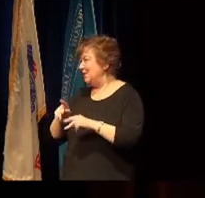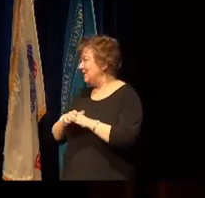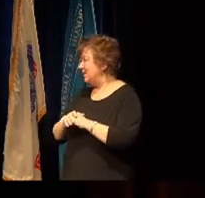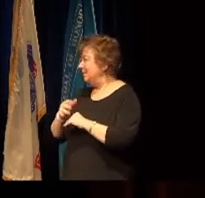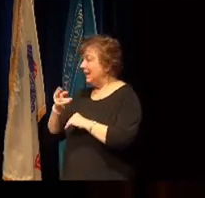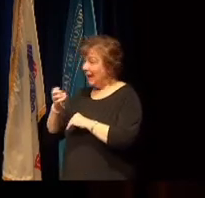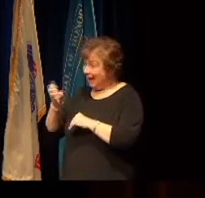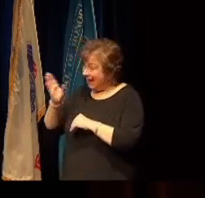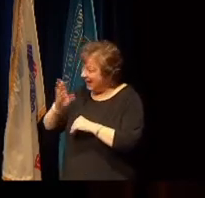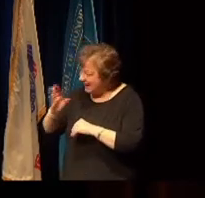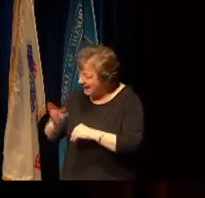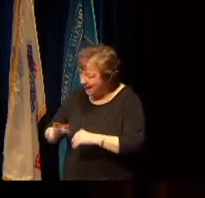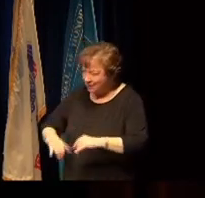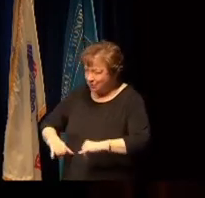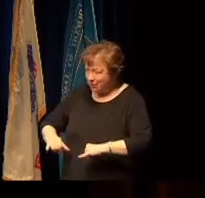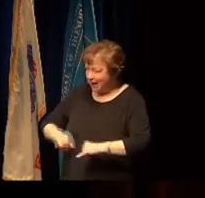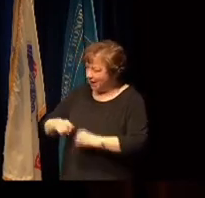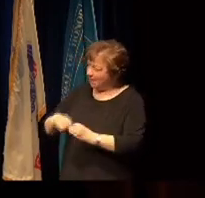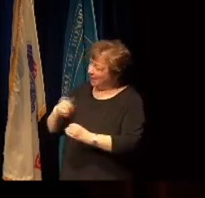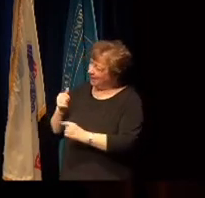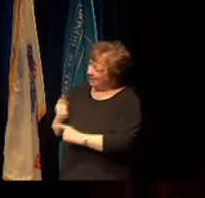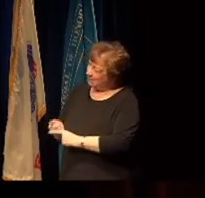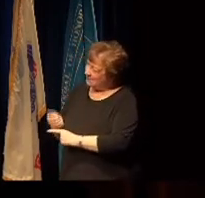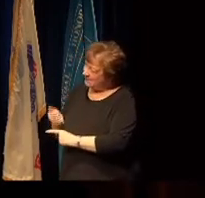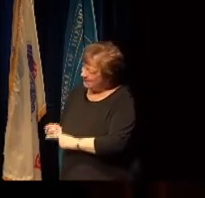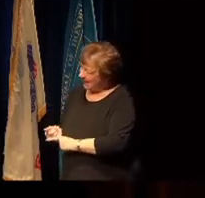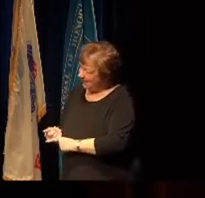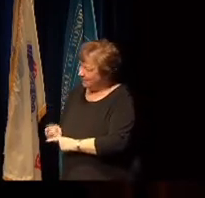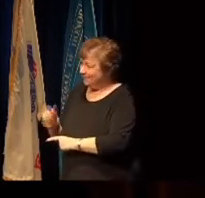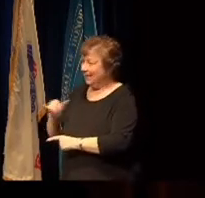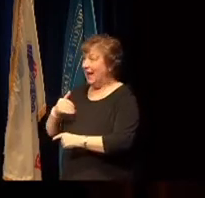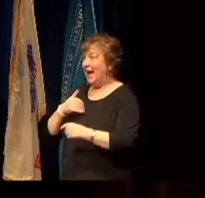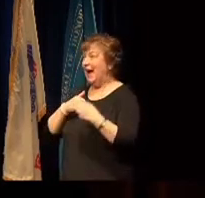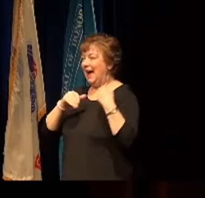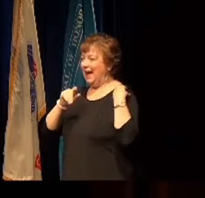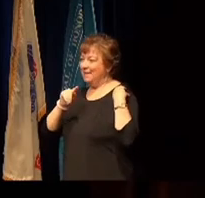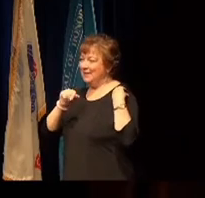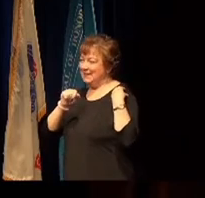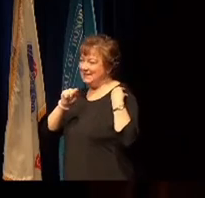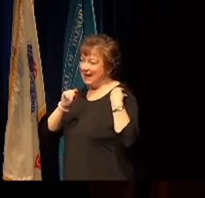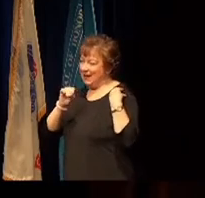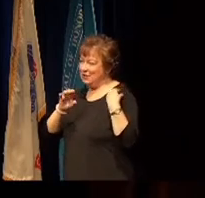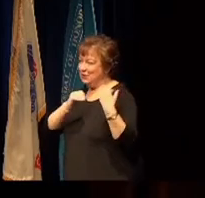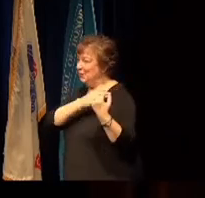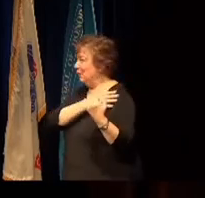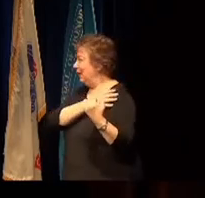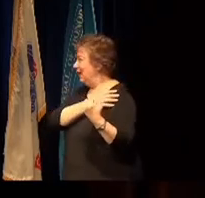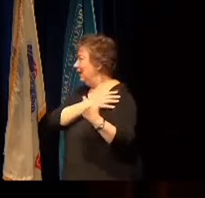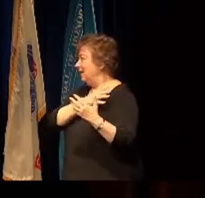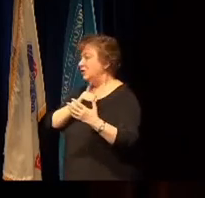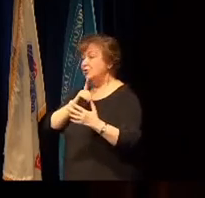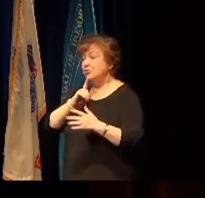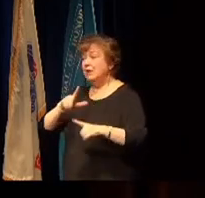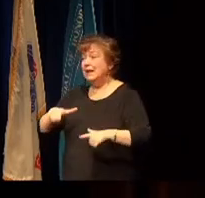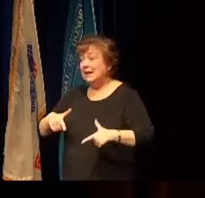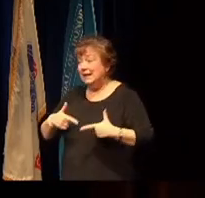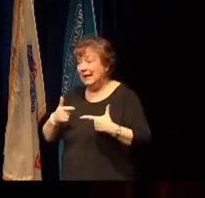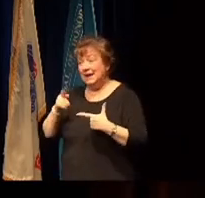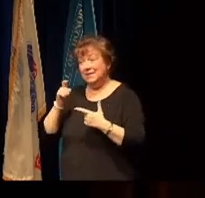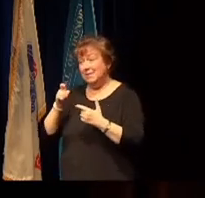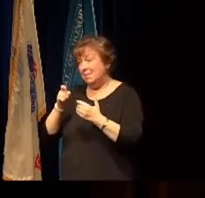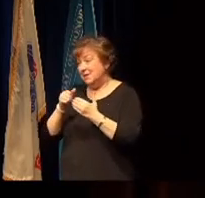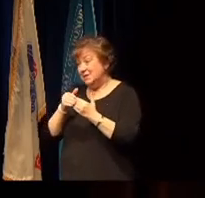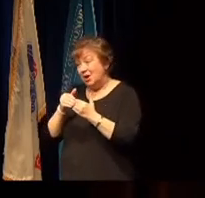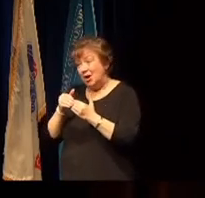about it himself. Like, I have a tattoo on my shoulder, "To really live, you must almost die," which it was already explained a little bit, but